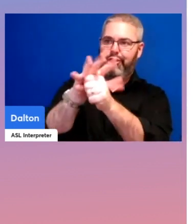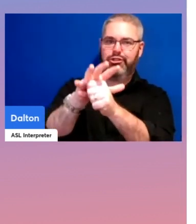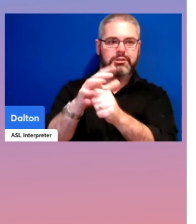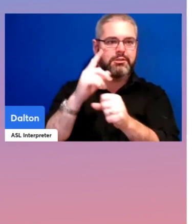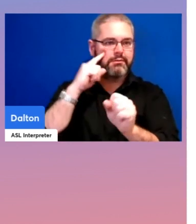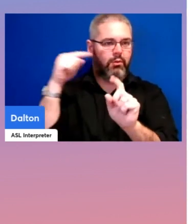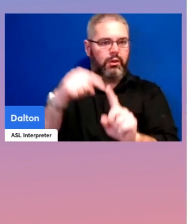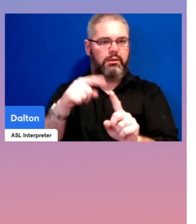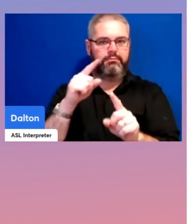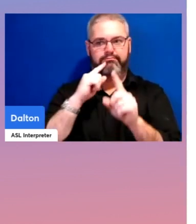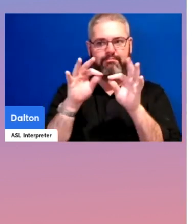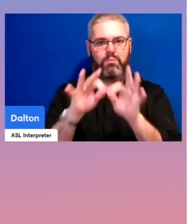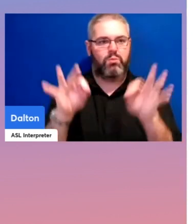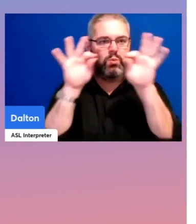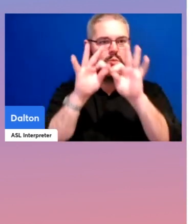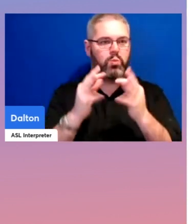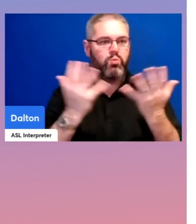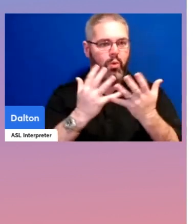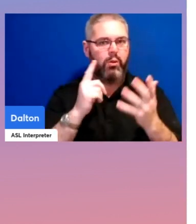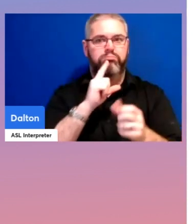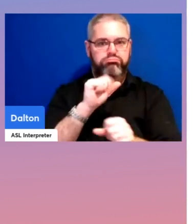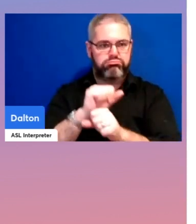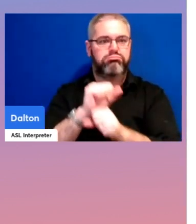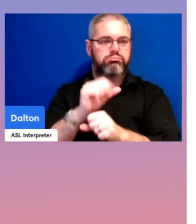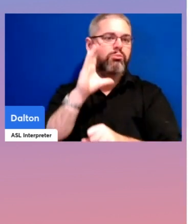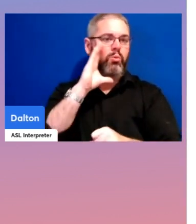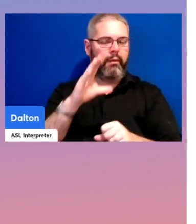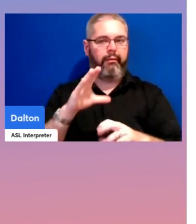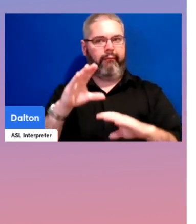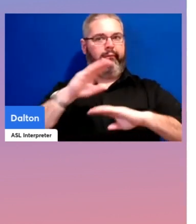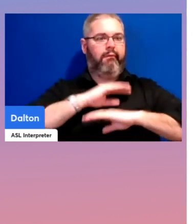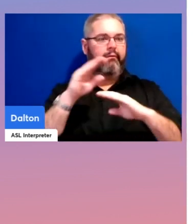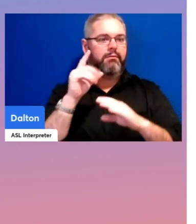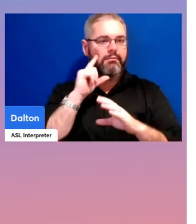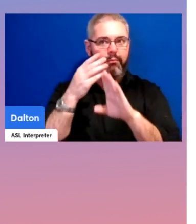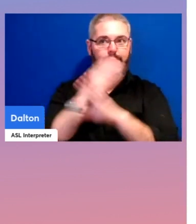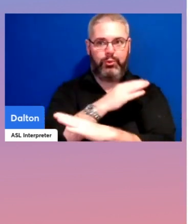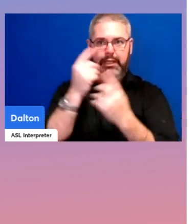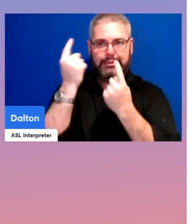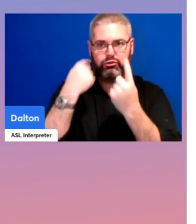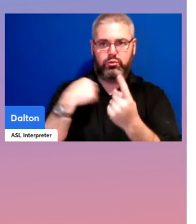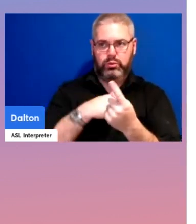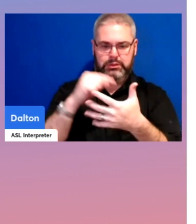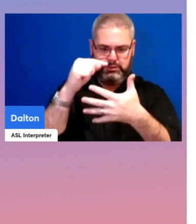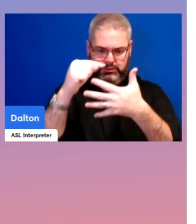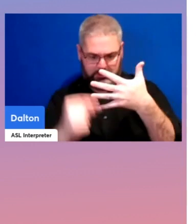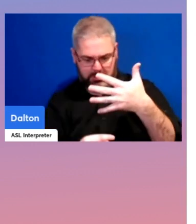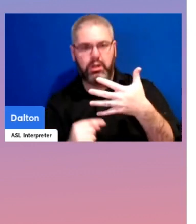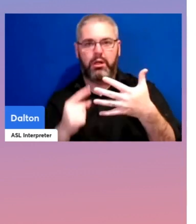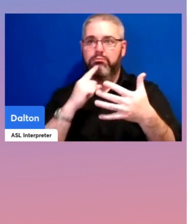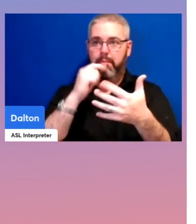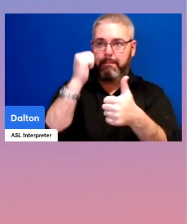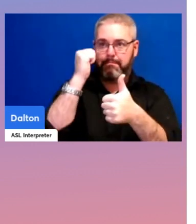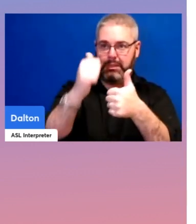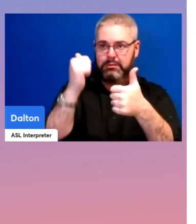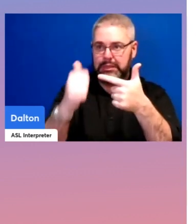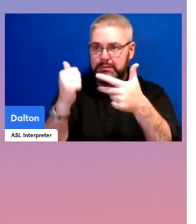output value will fulfill if all the preconditions pass,